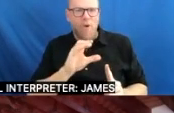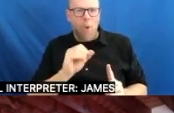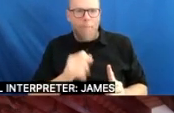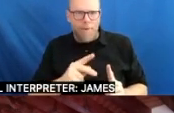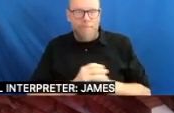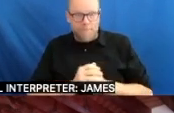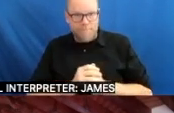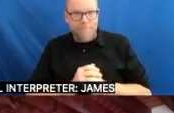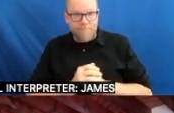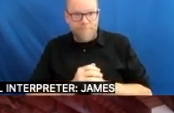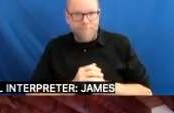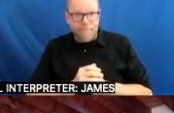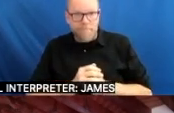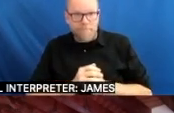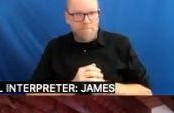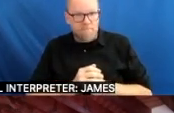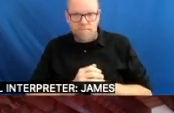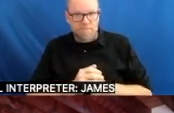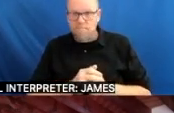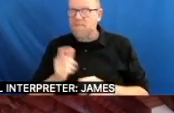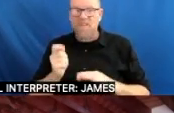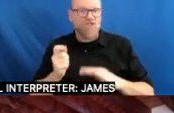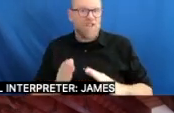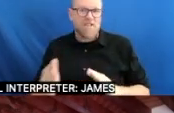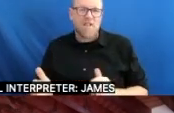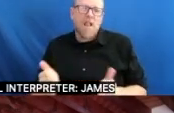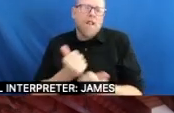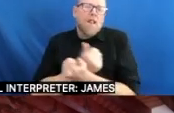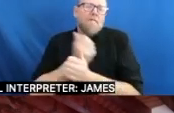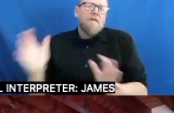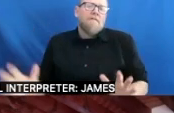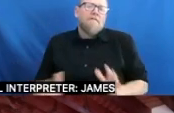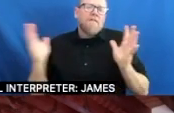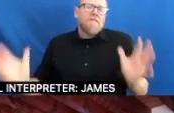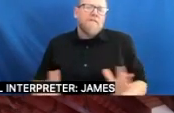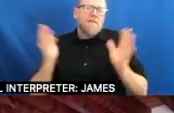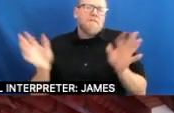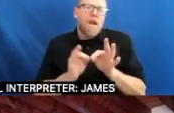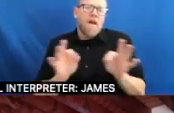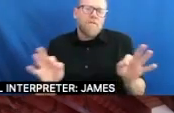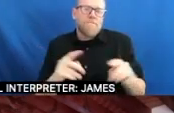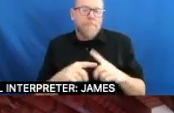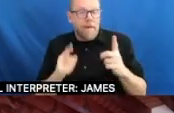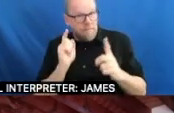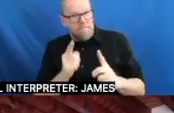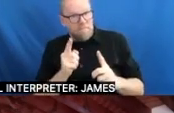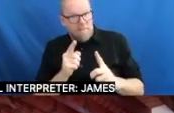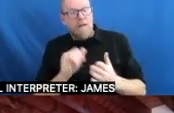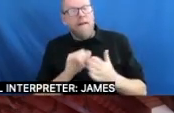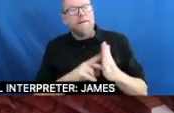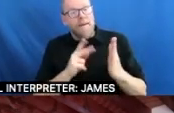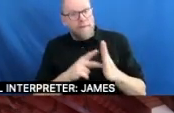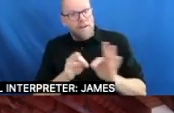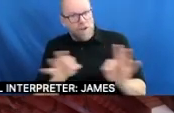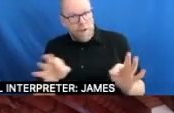So, judges use flowery language. They love it. But this is the definition of what it means to